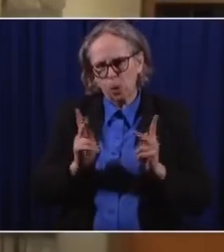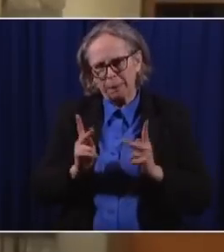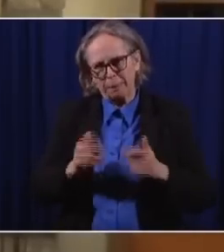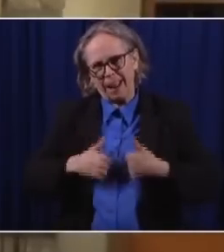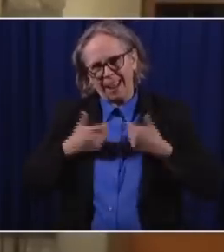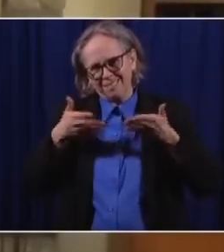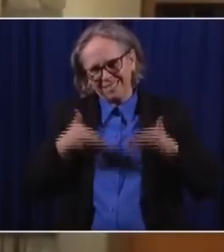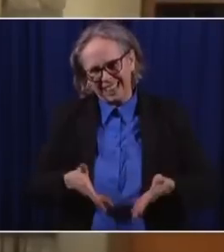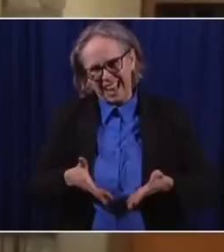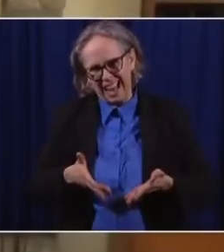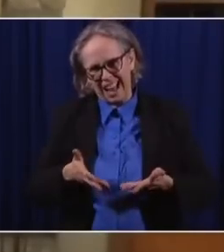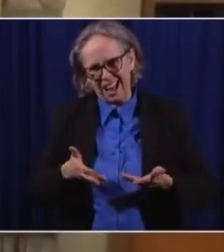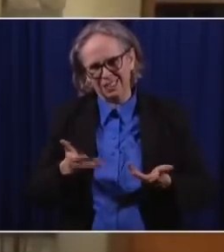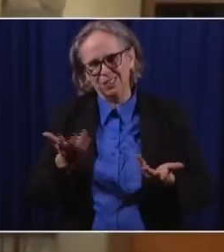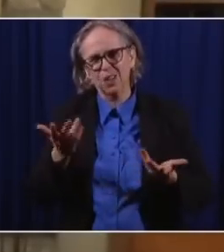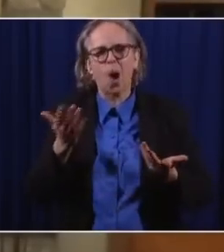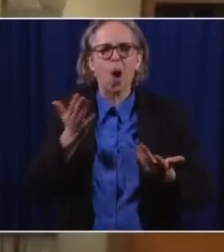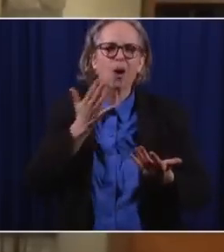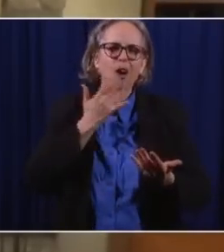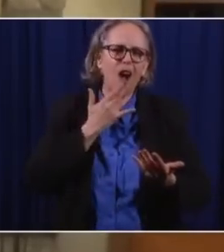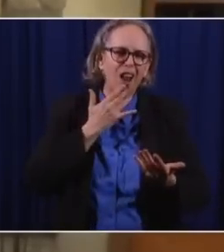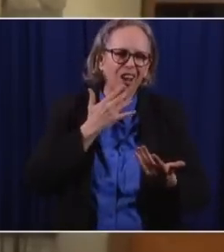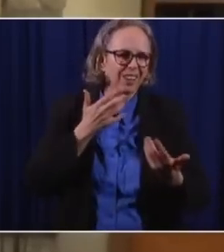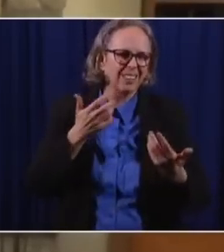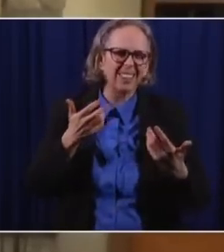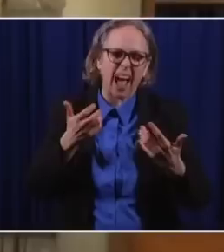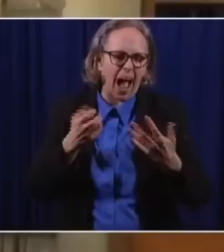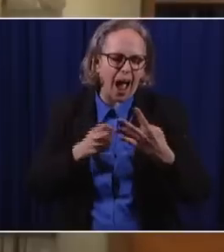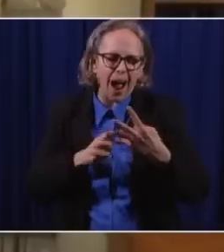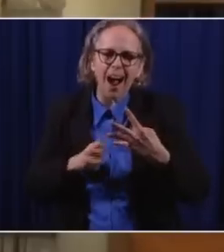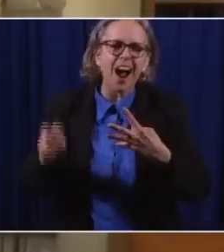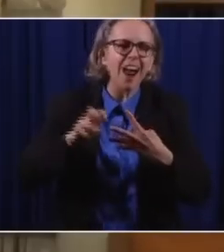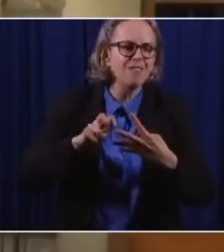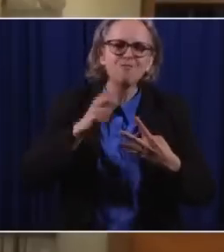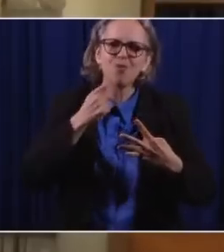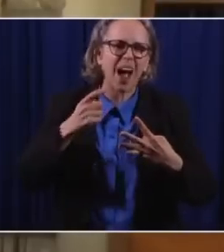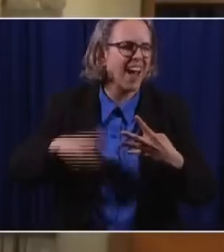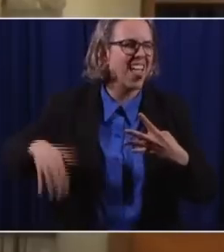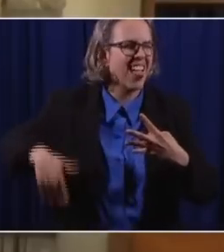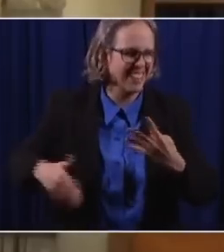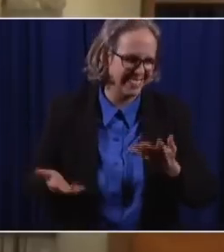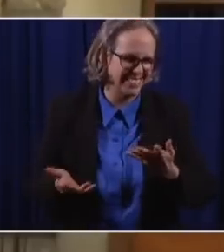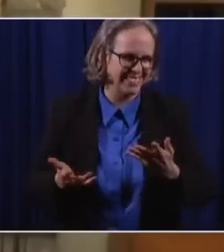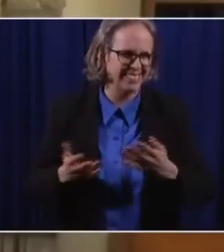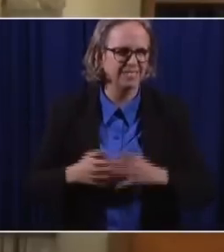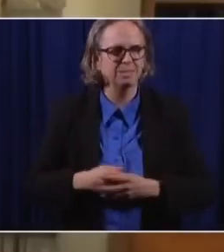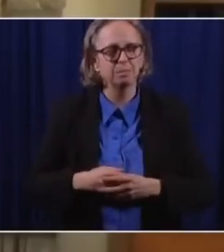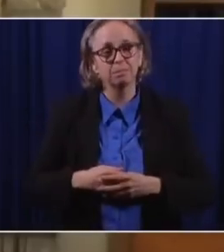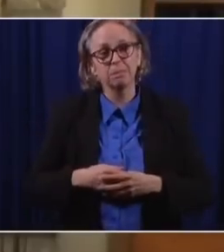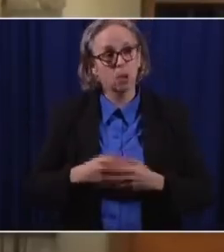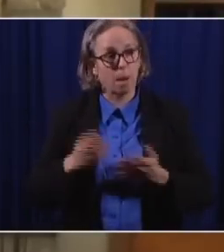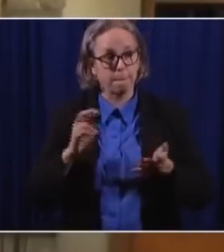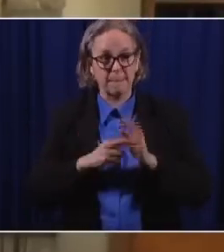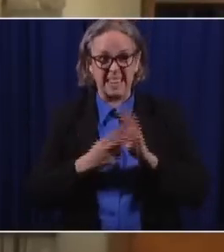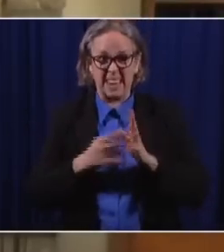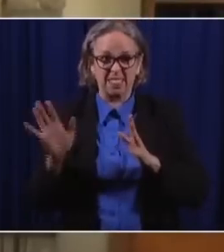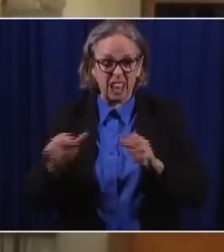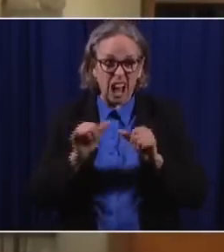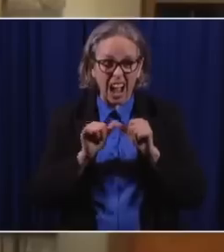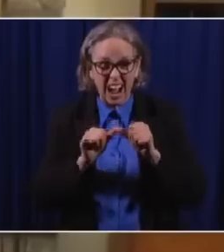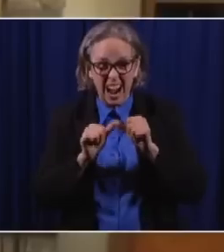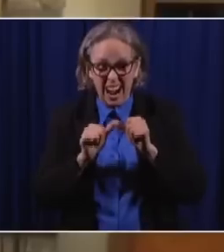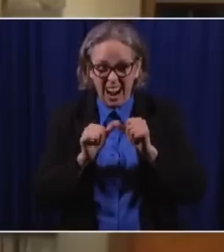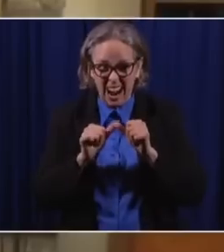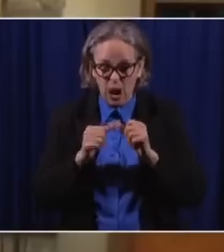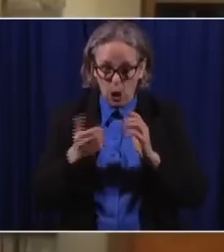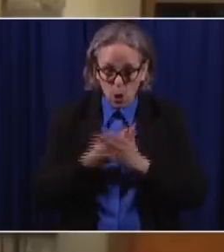jumps around, and we don't see a continuous or sustained increase in cases, which is what's necessary for us to advance